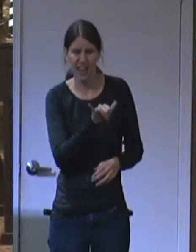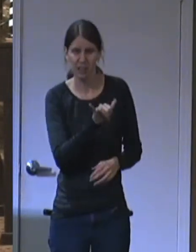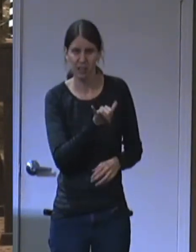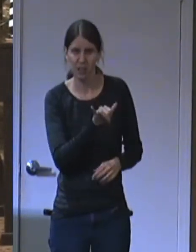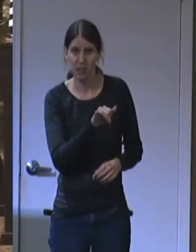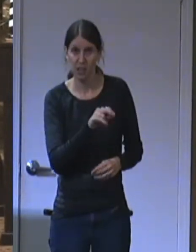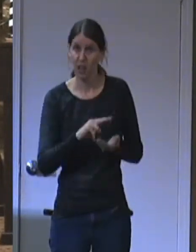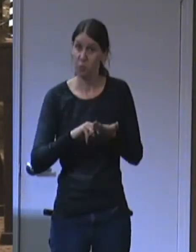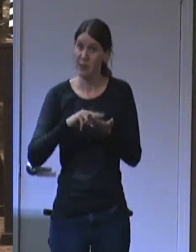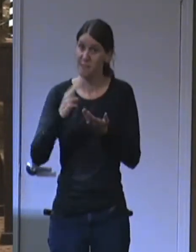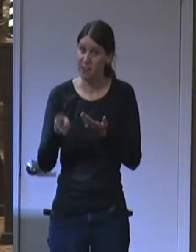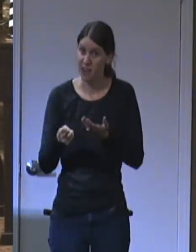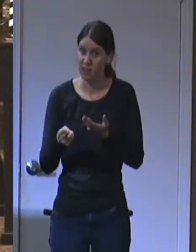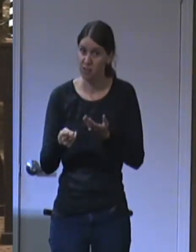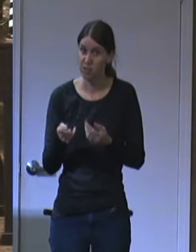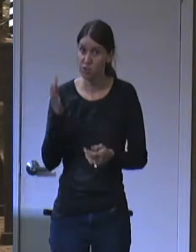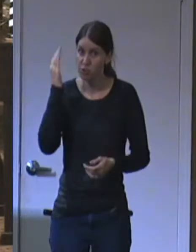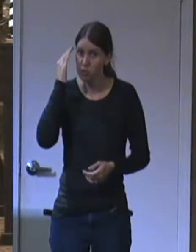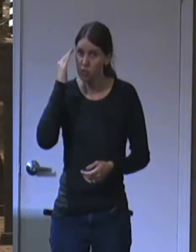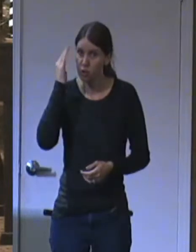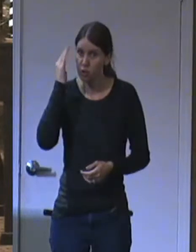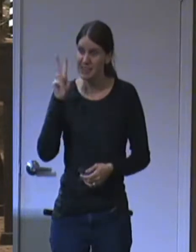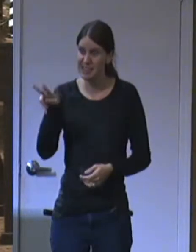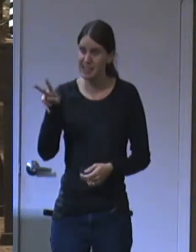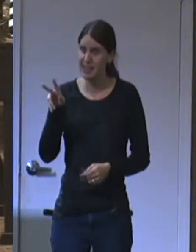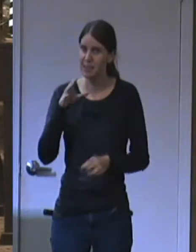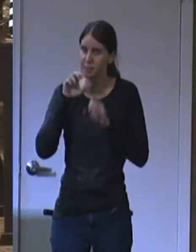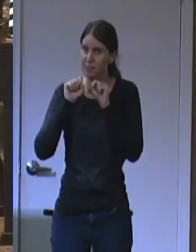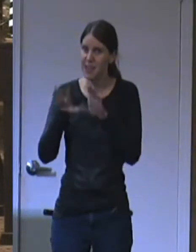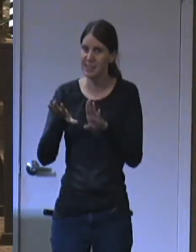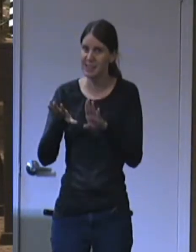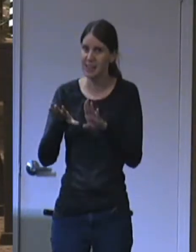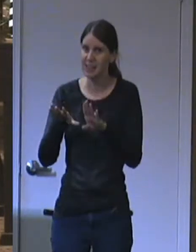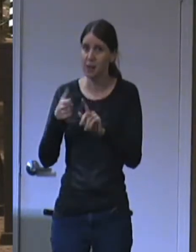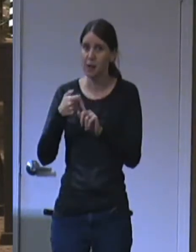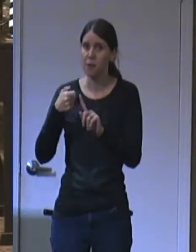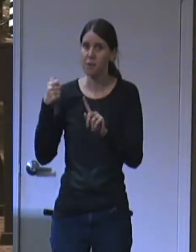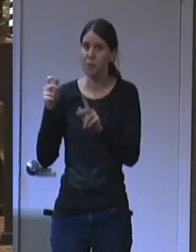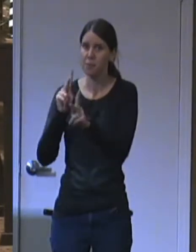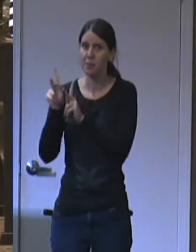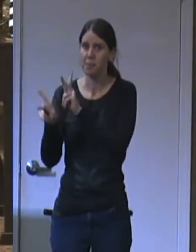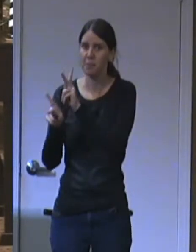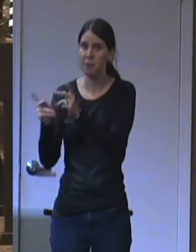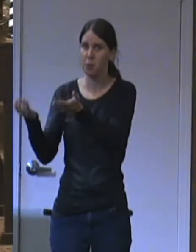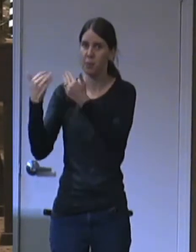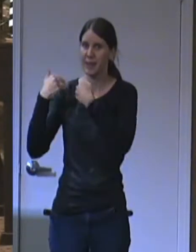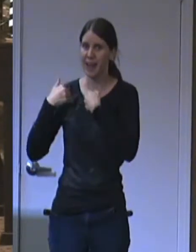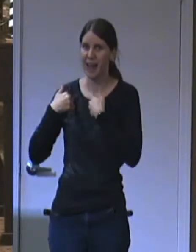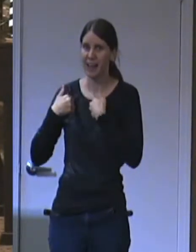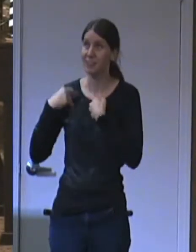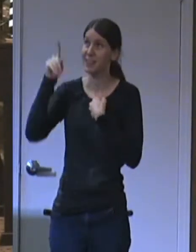to recognize the blessing of those people that God has put into our lives.